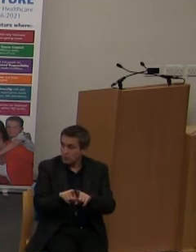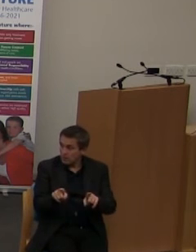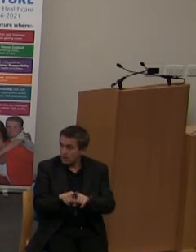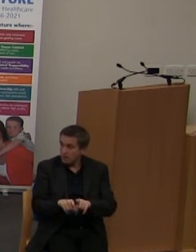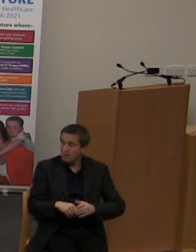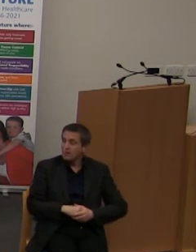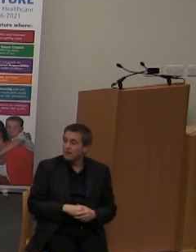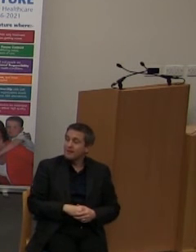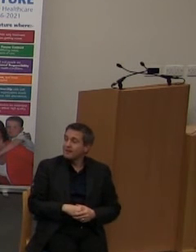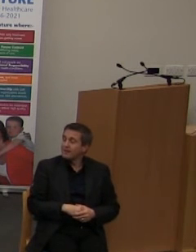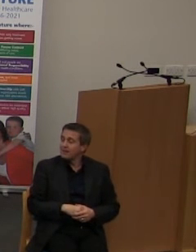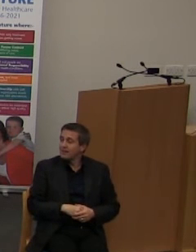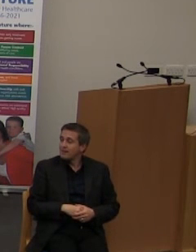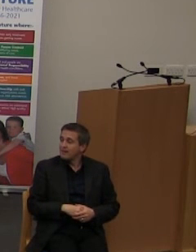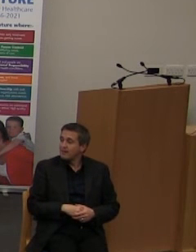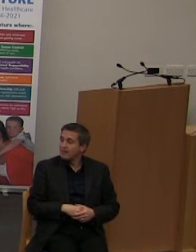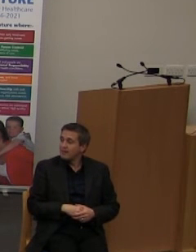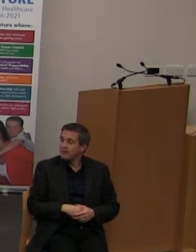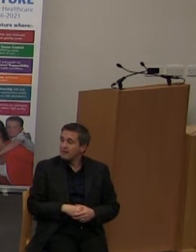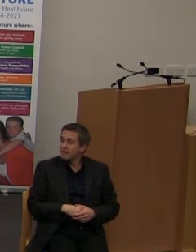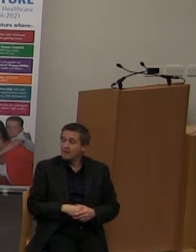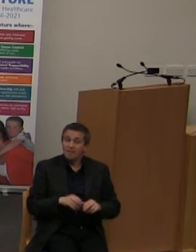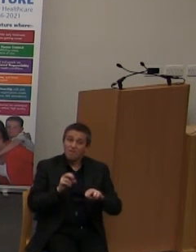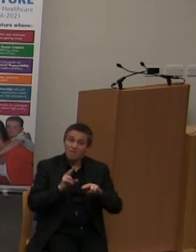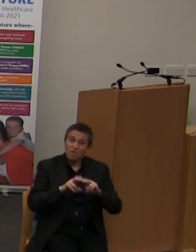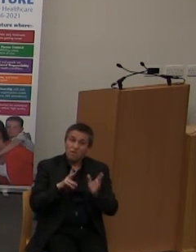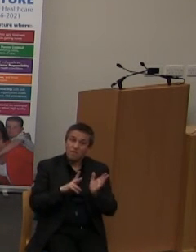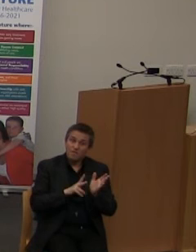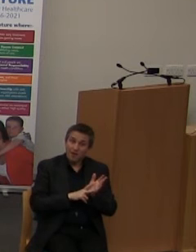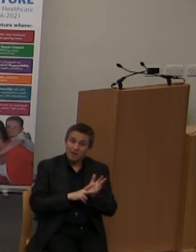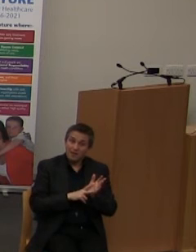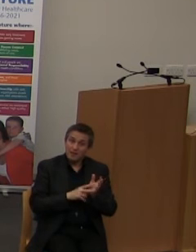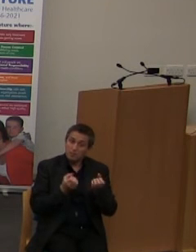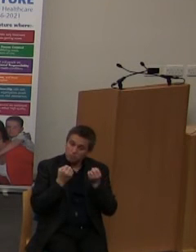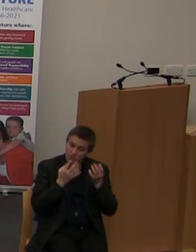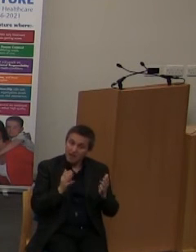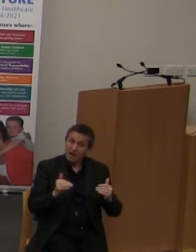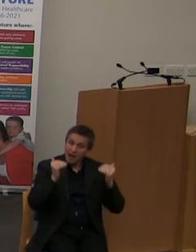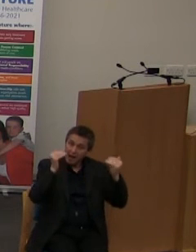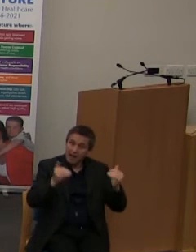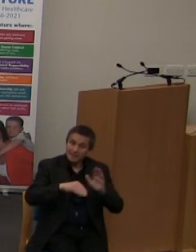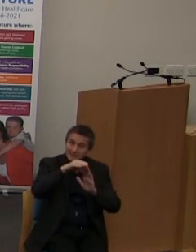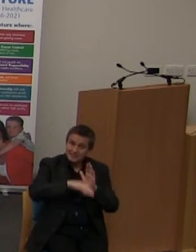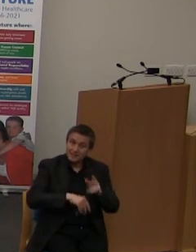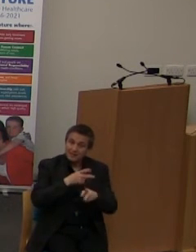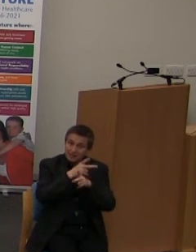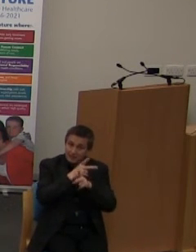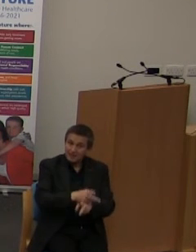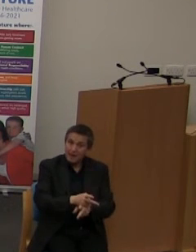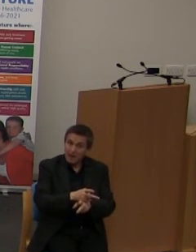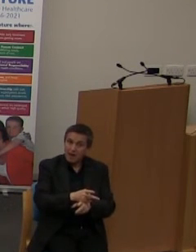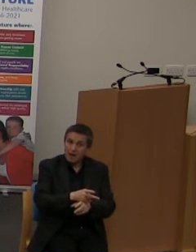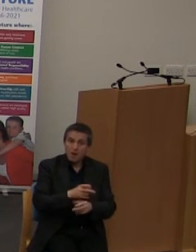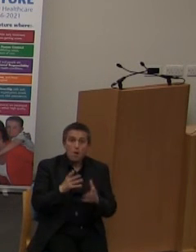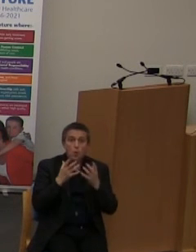we are very clear that Forth Valley provides high standards of care from across all